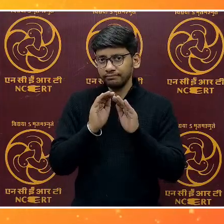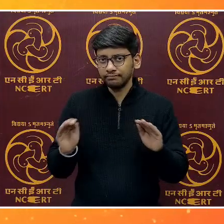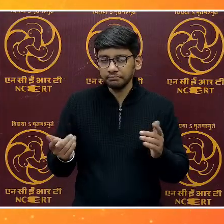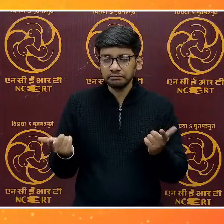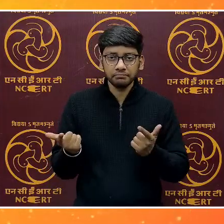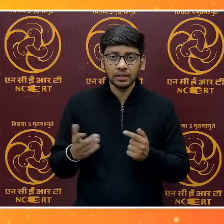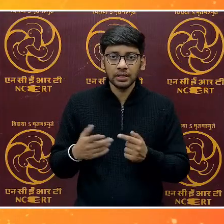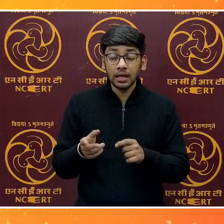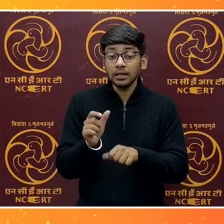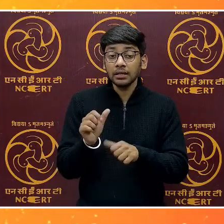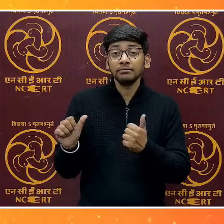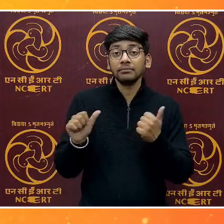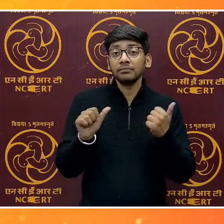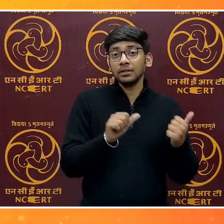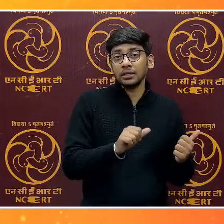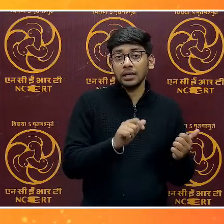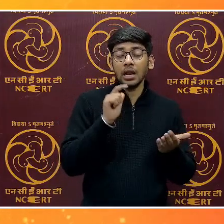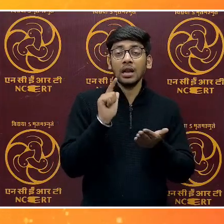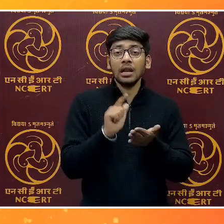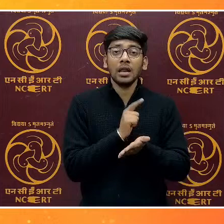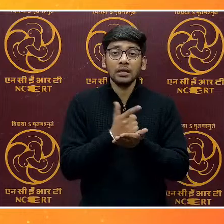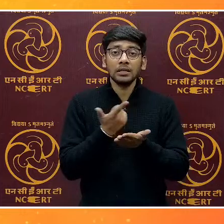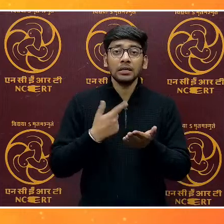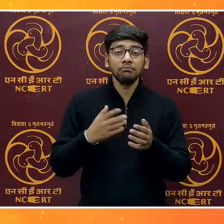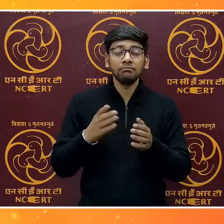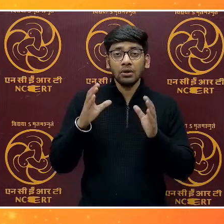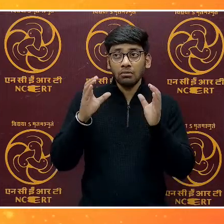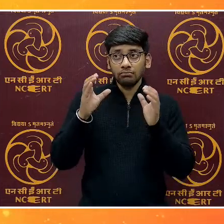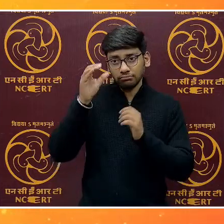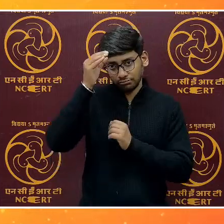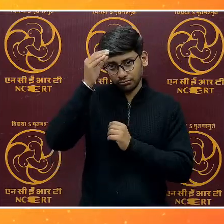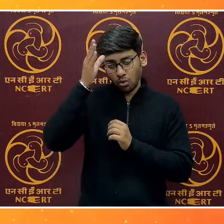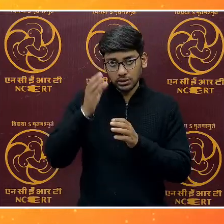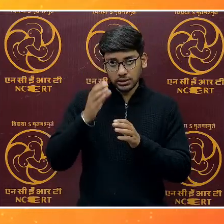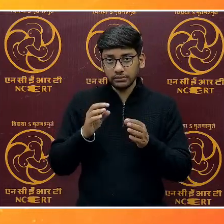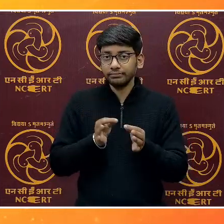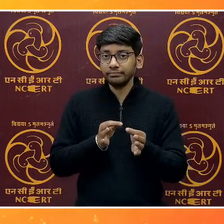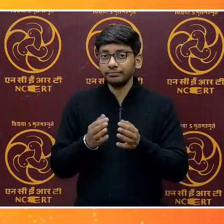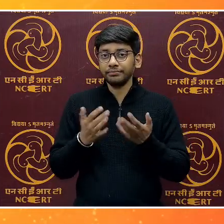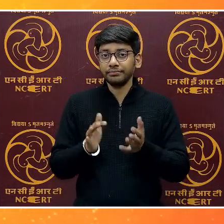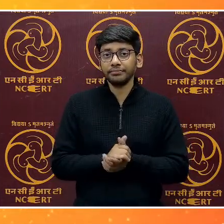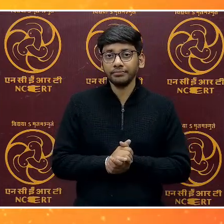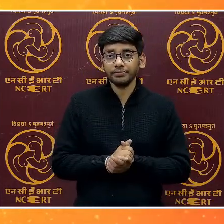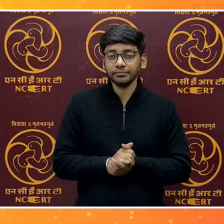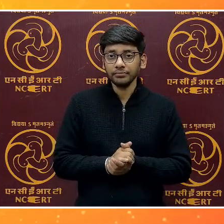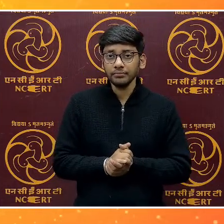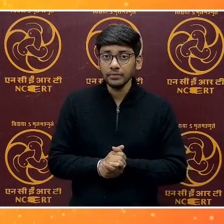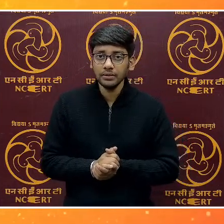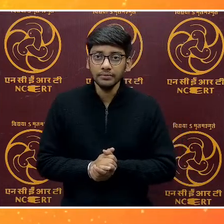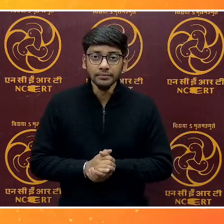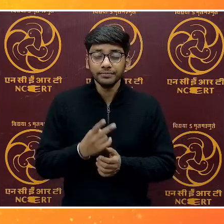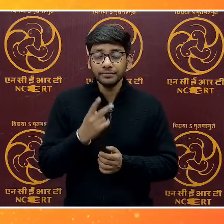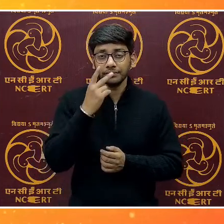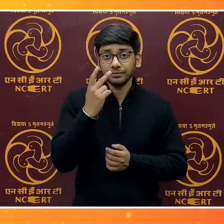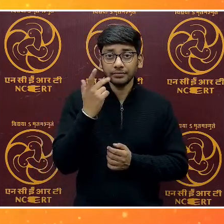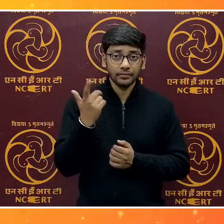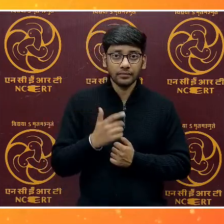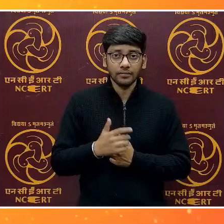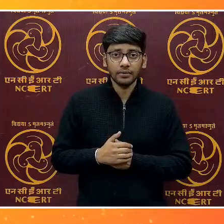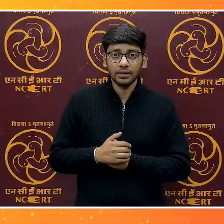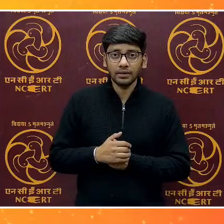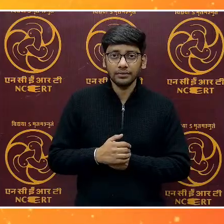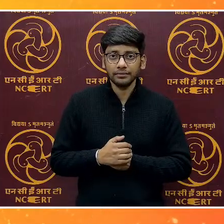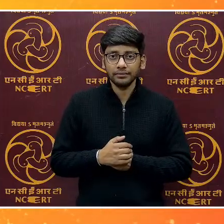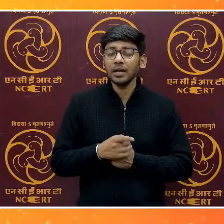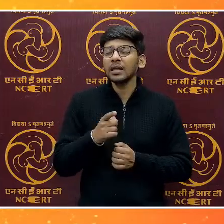Okay. Let's go back to our chapter after understanding the concept of day and night. Sure. Right. So let us see. All right.